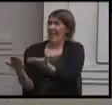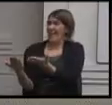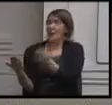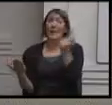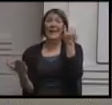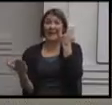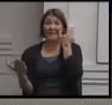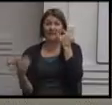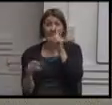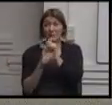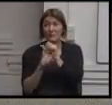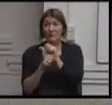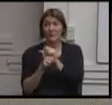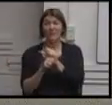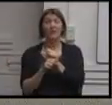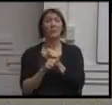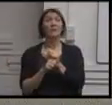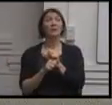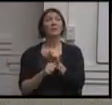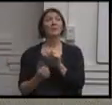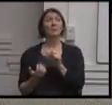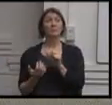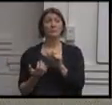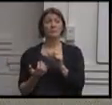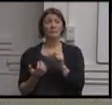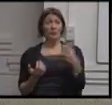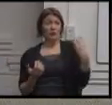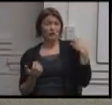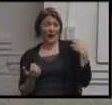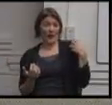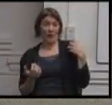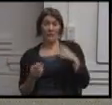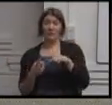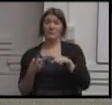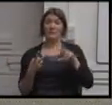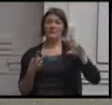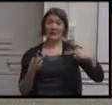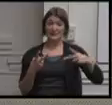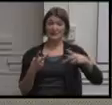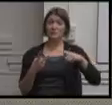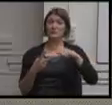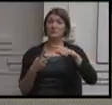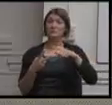there is something that the chair and vice chair,